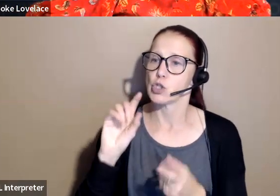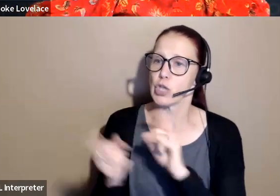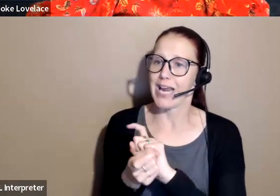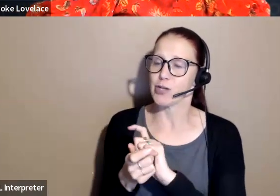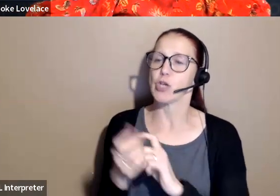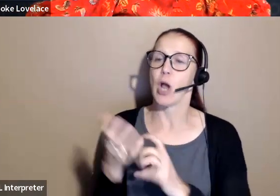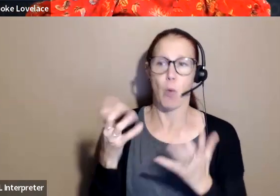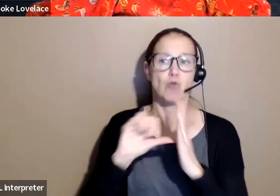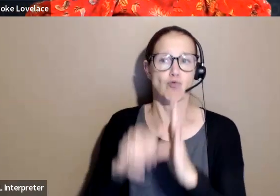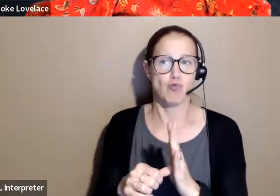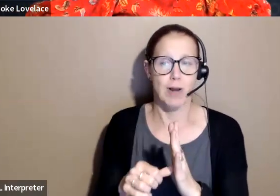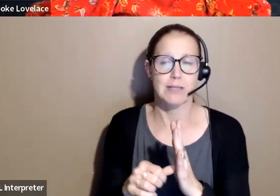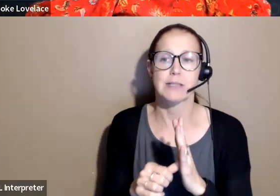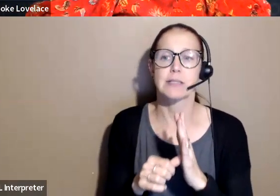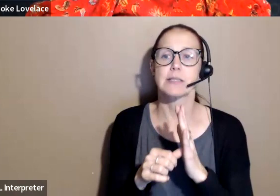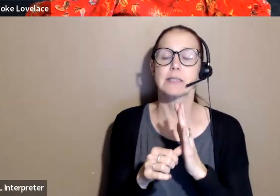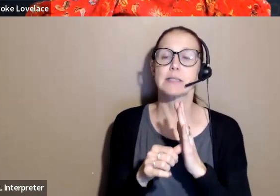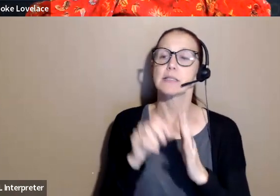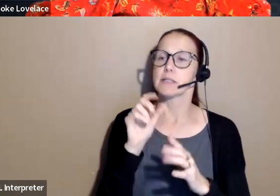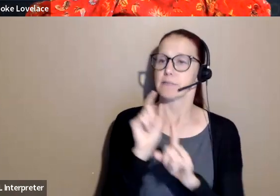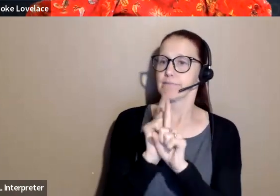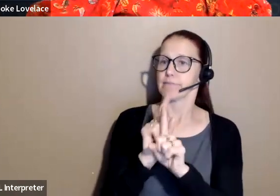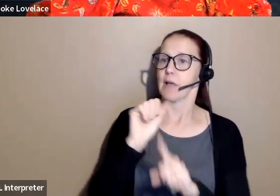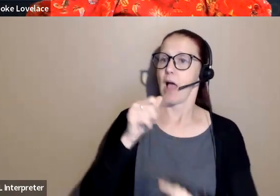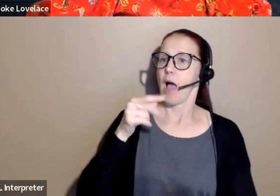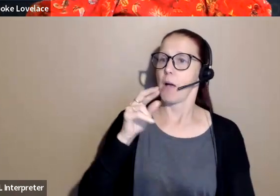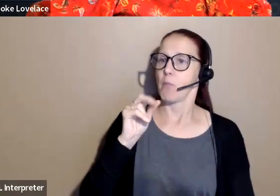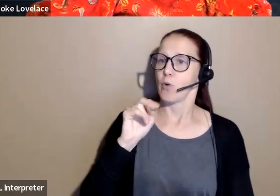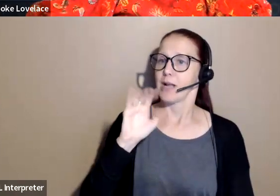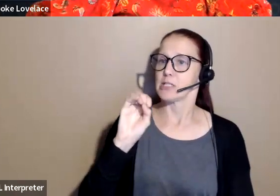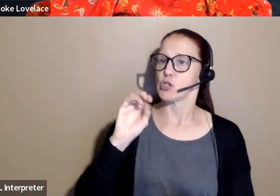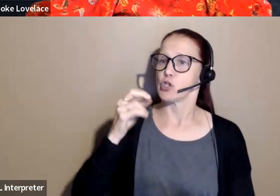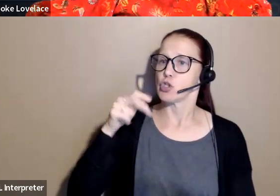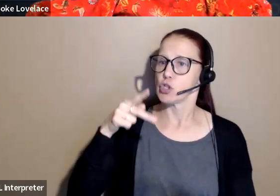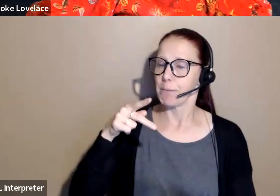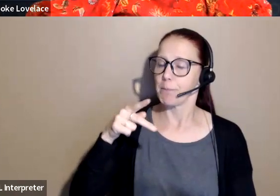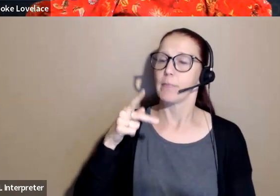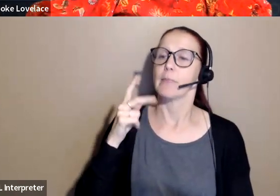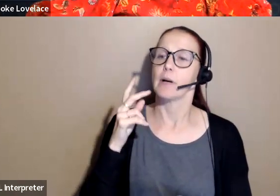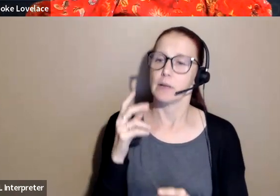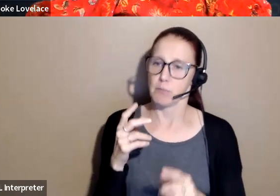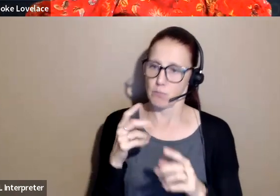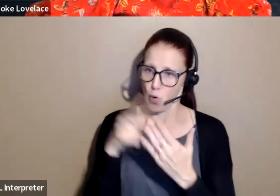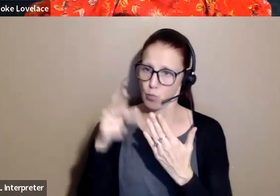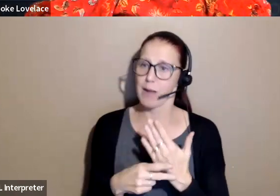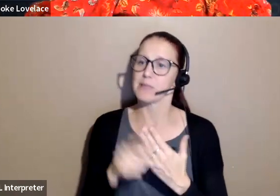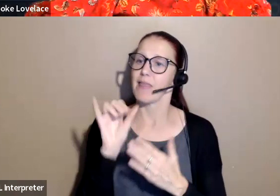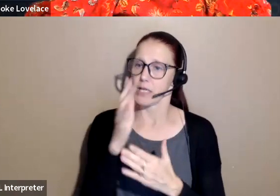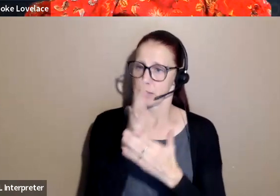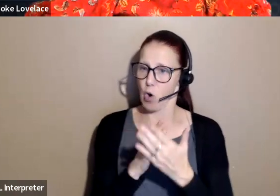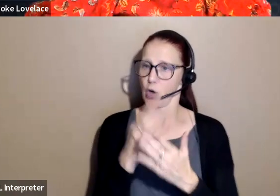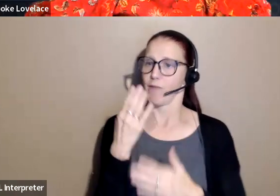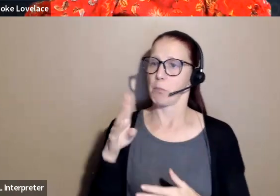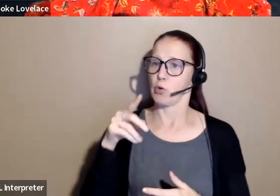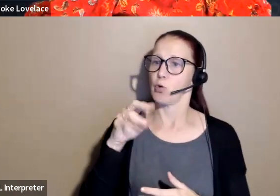it at the beginning, that apprenticeship programs for direct support professionals is part of the blueprint for